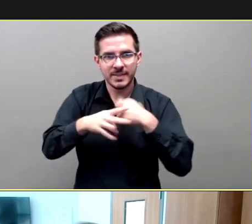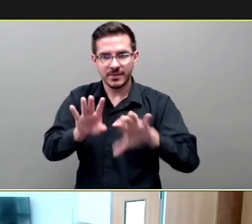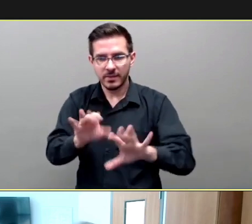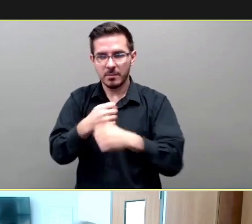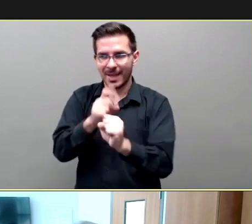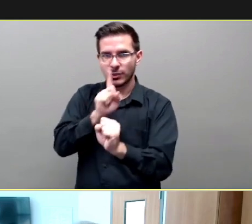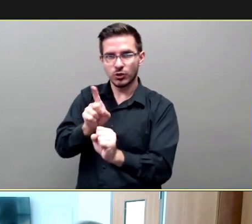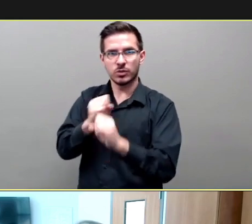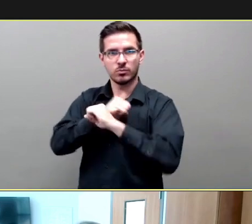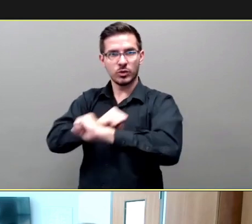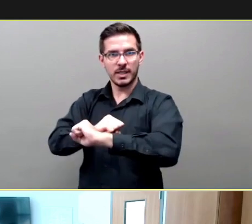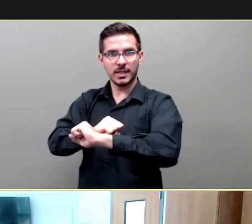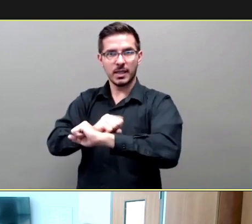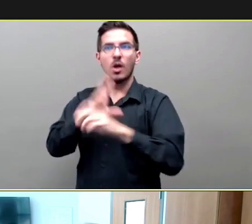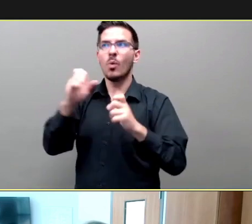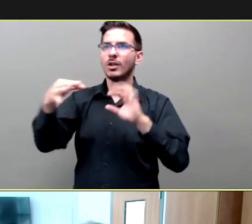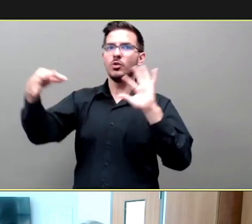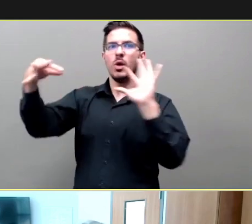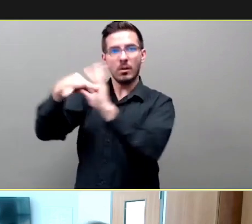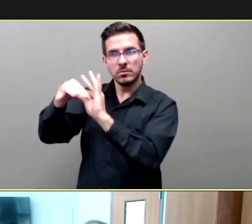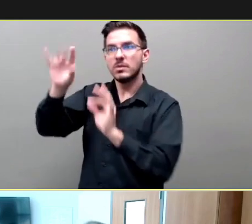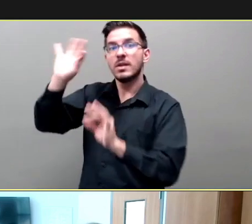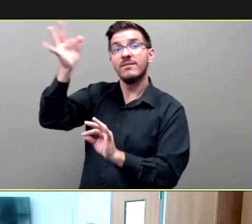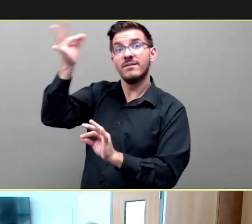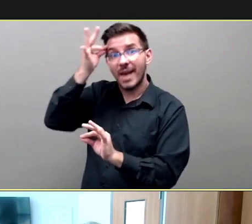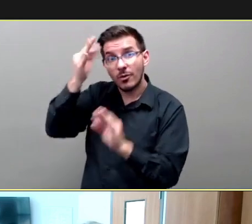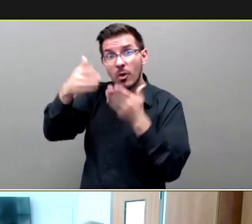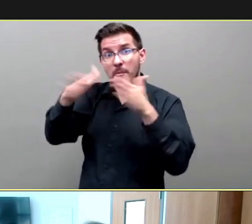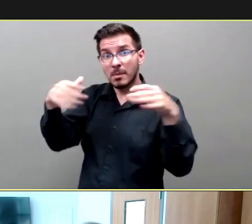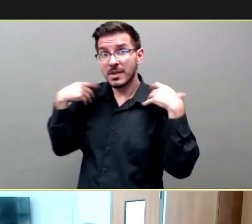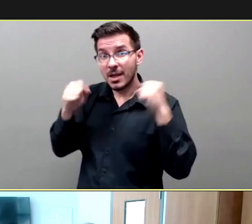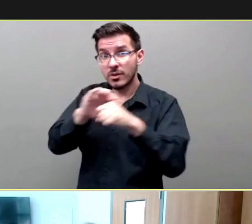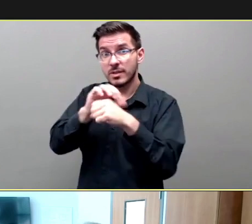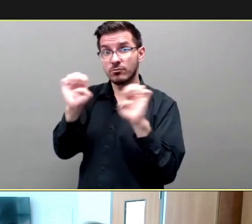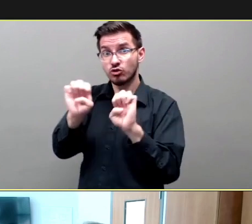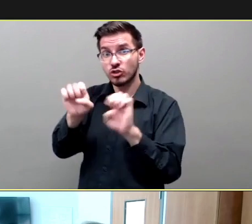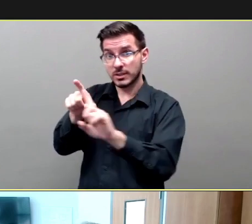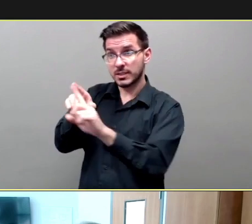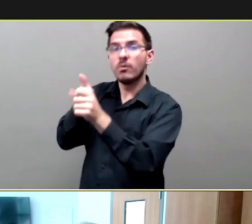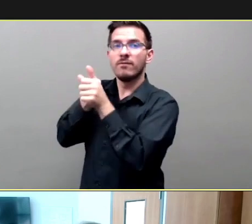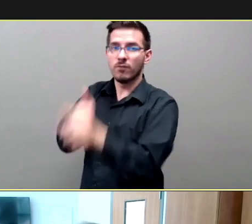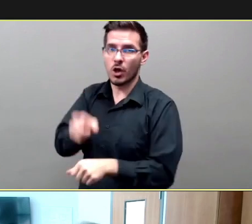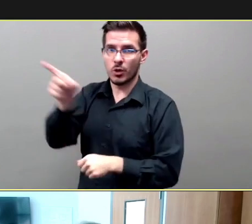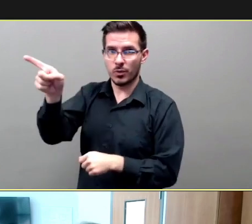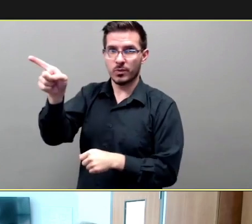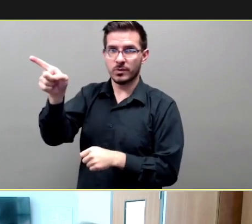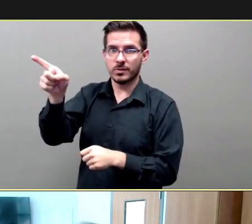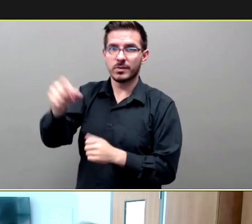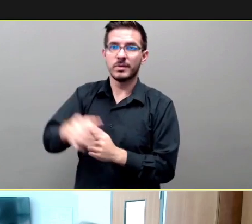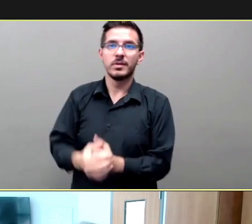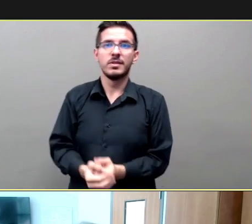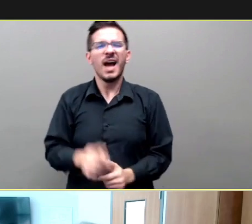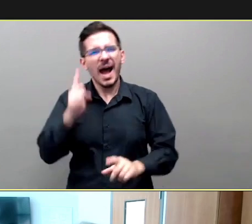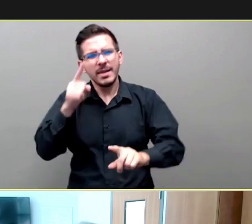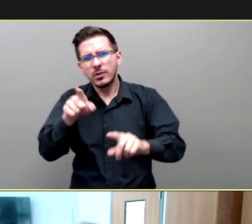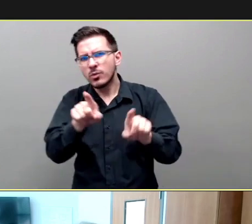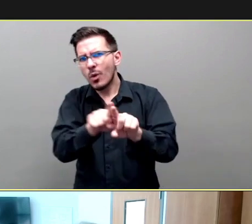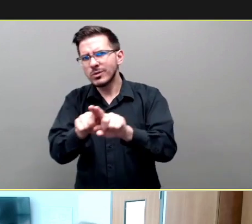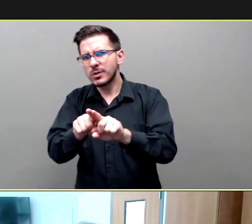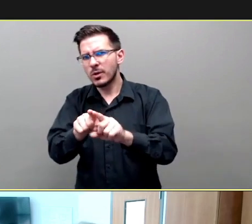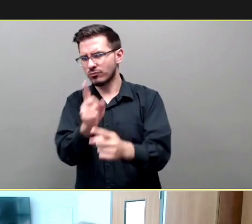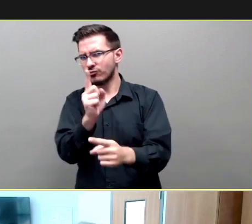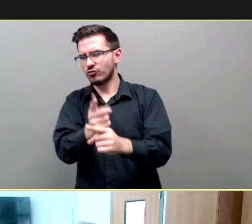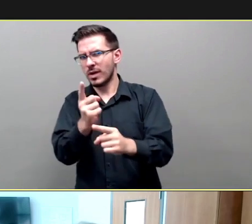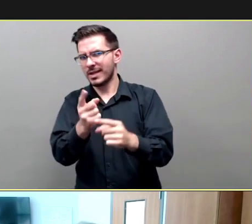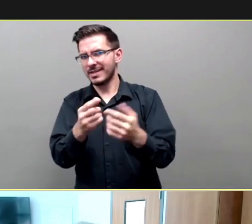the federal public health emergency. And the way to do that is to maintain this one. I think you also correctly inferred that